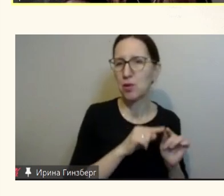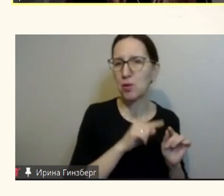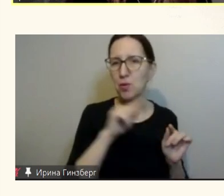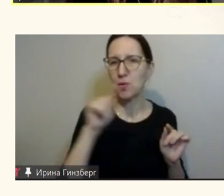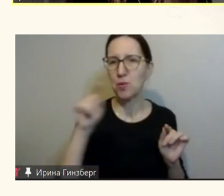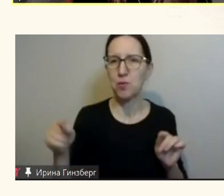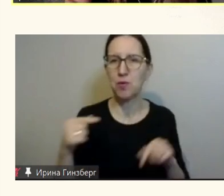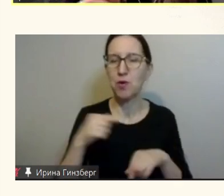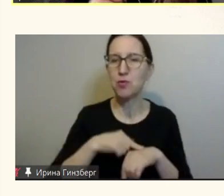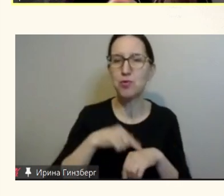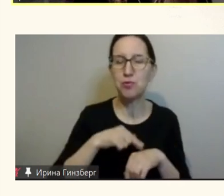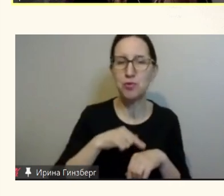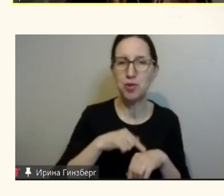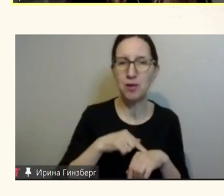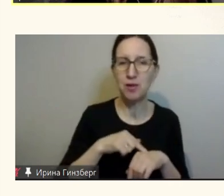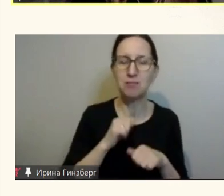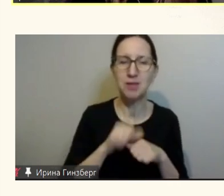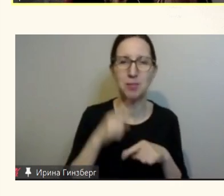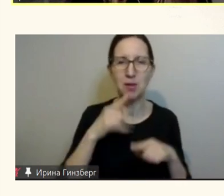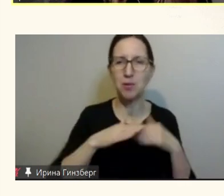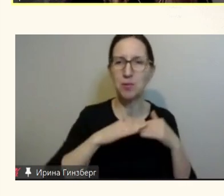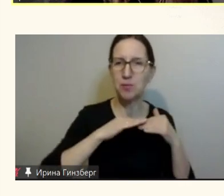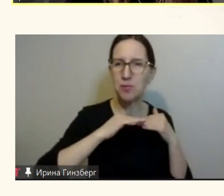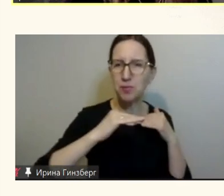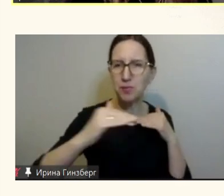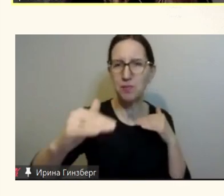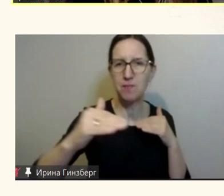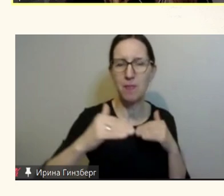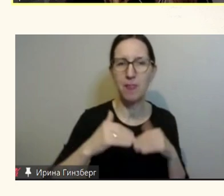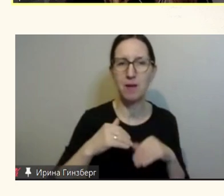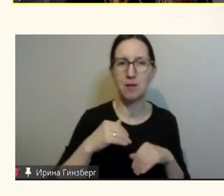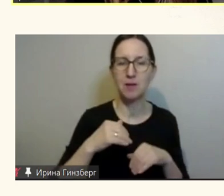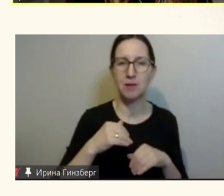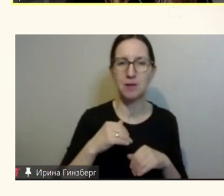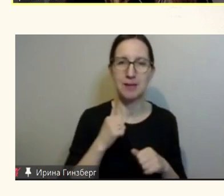know, and their journey. So